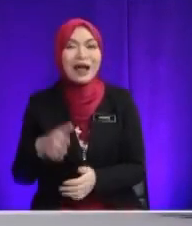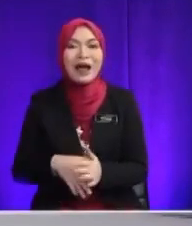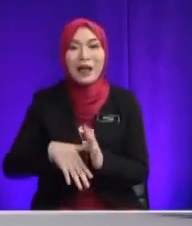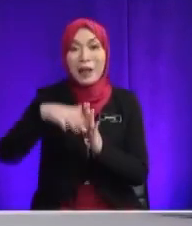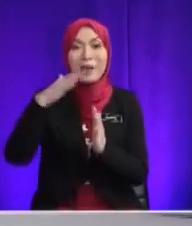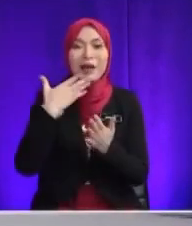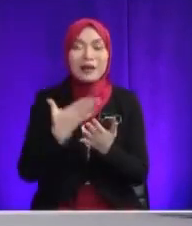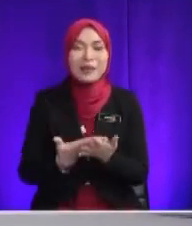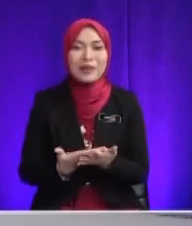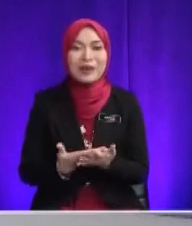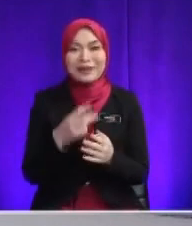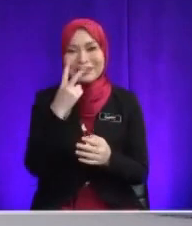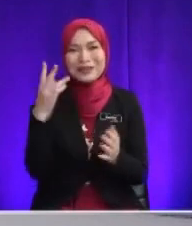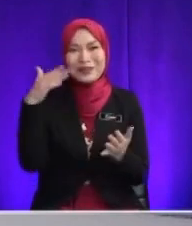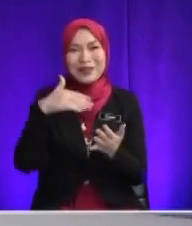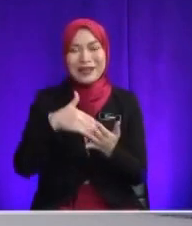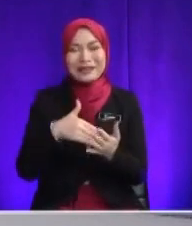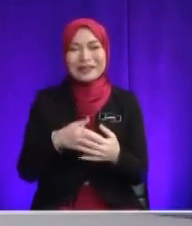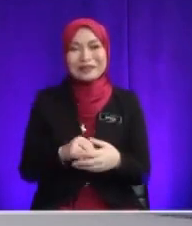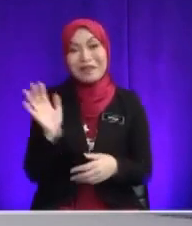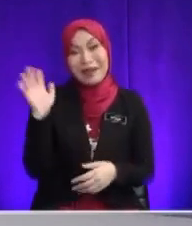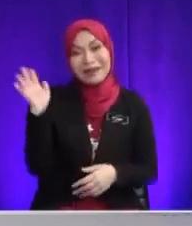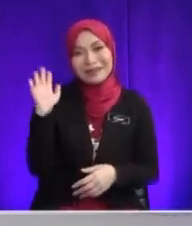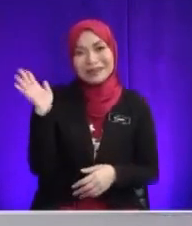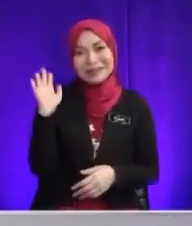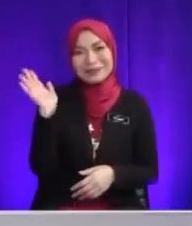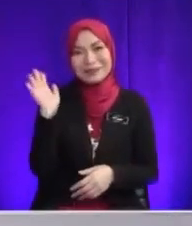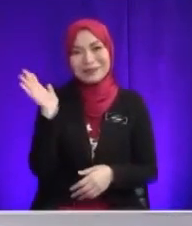you next time only on Didi TV KPM.